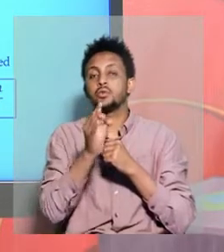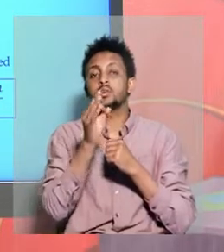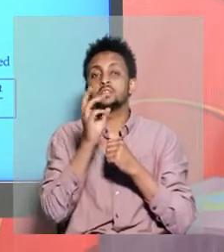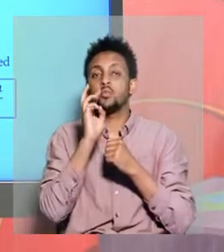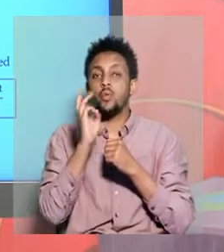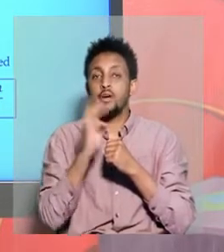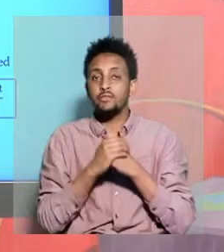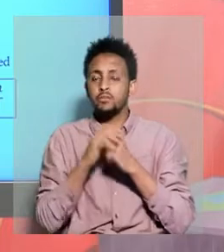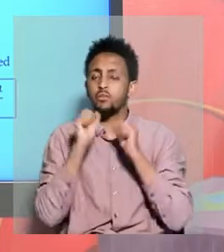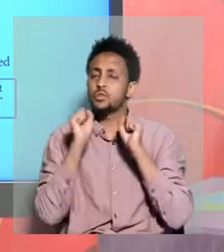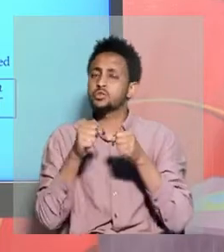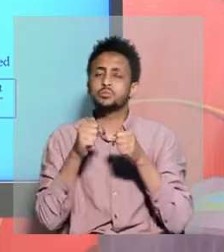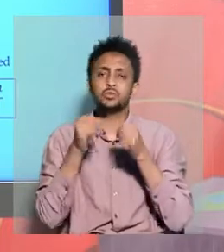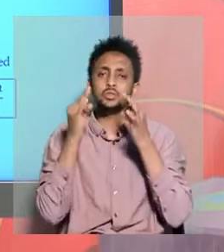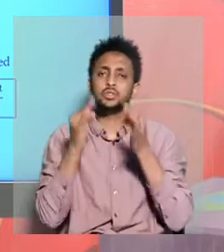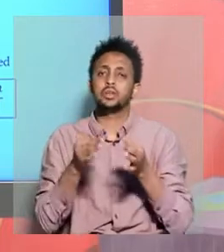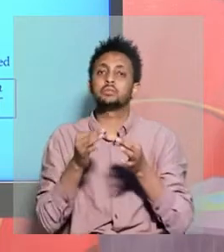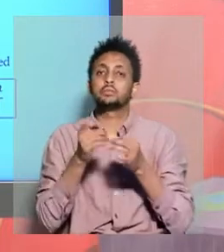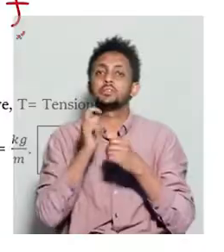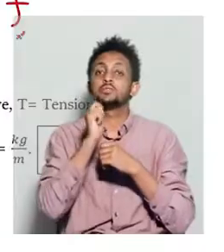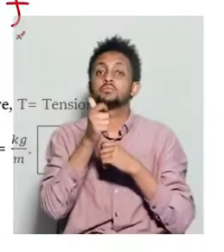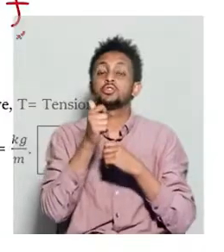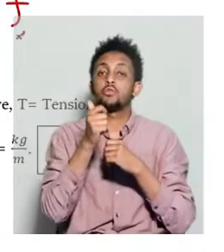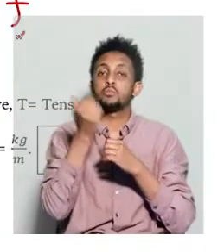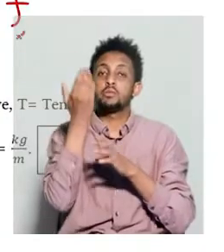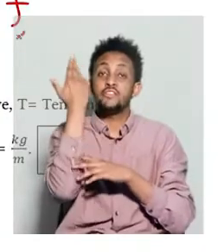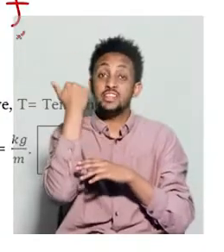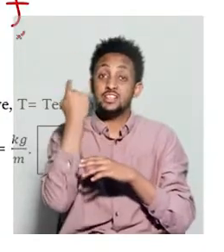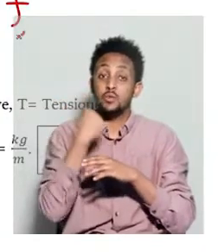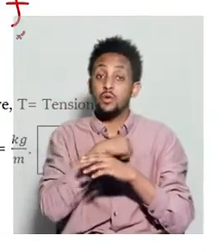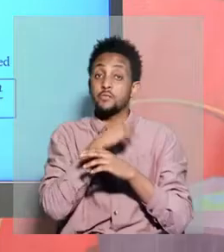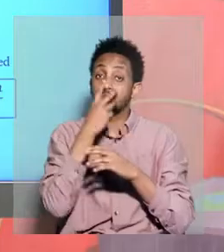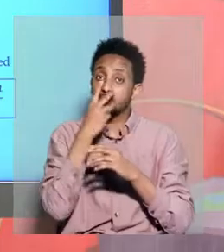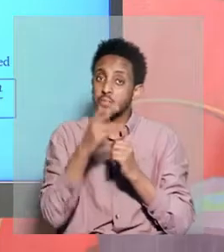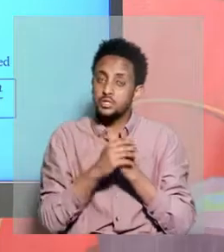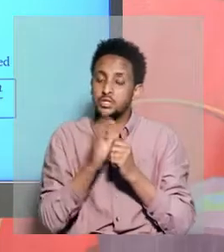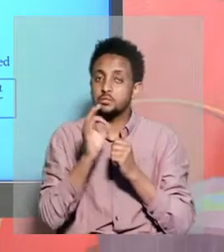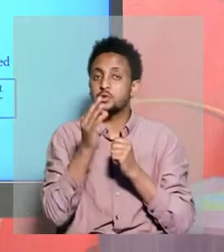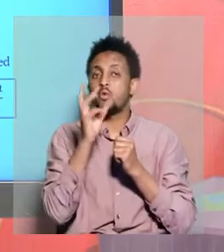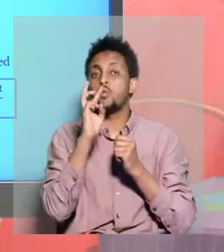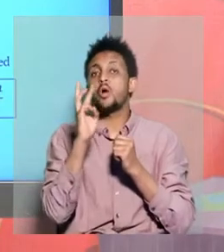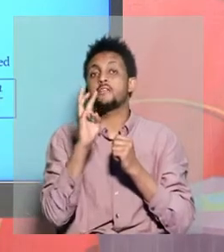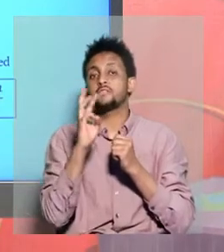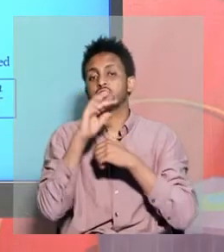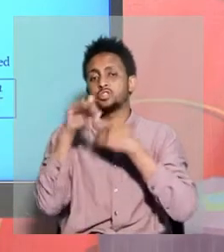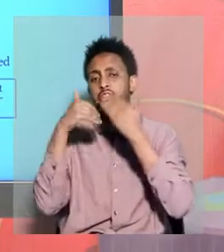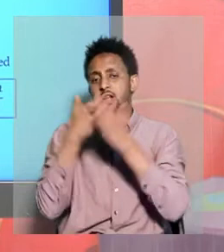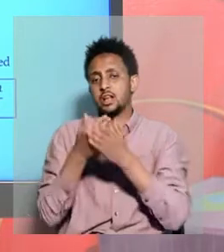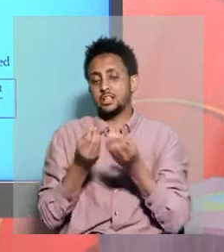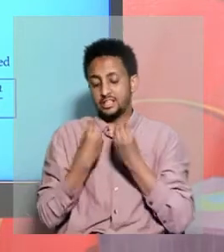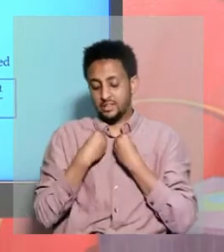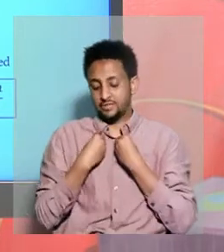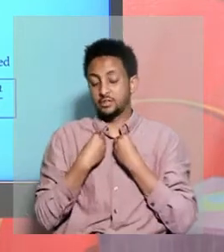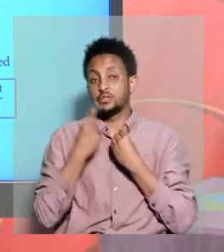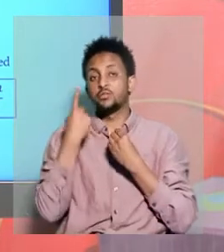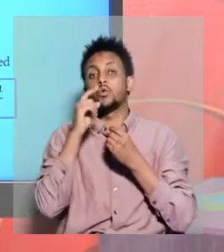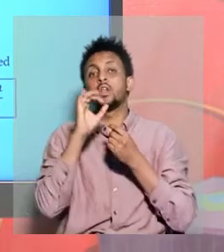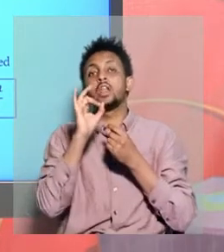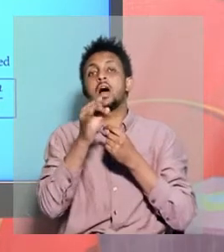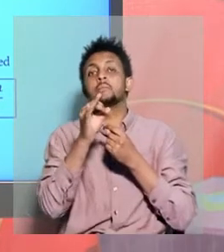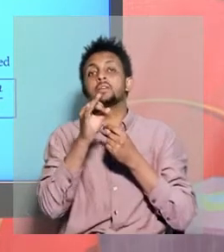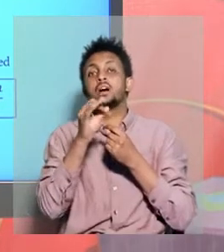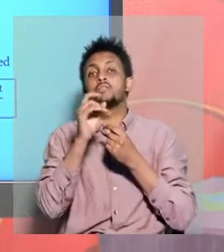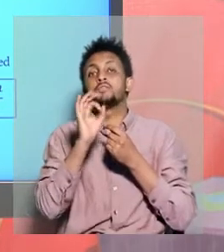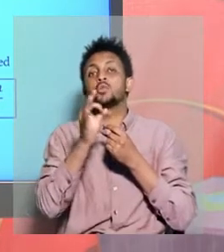of the wave, it's possible to determine the speed of the wave. Previously, we have said that speed of a wave is generally given as lambda